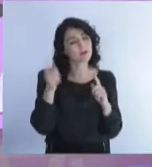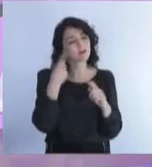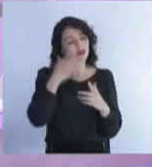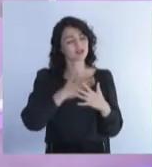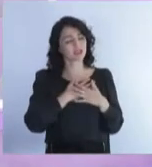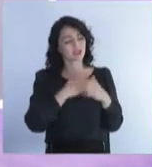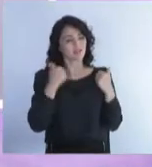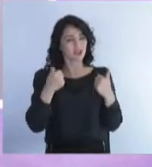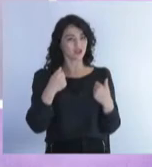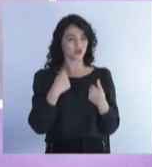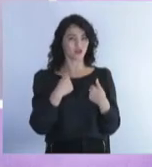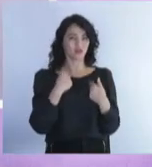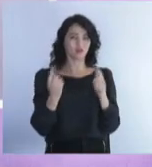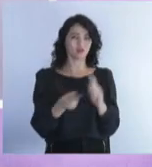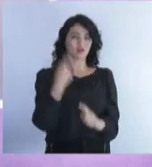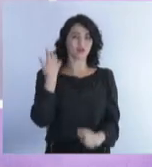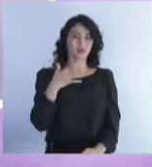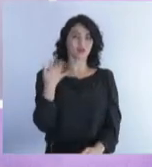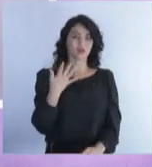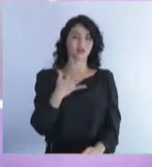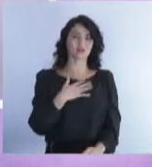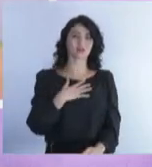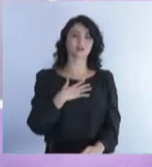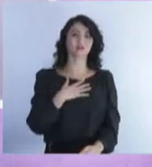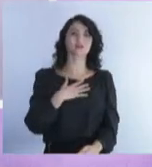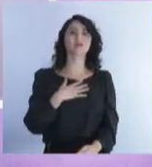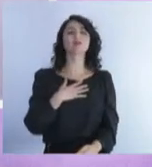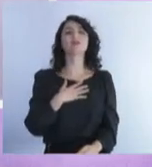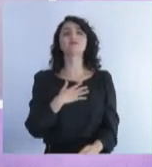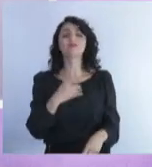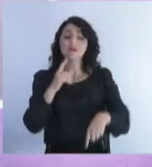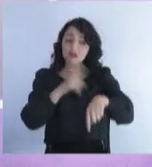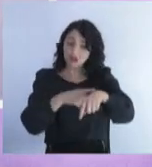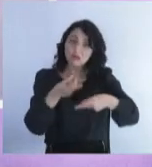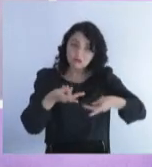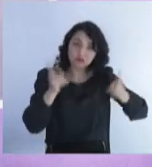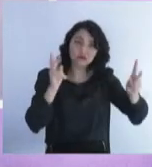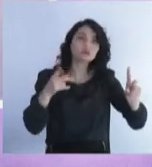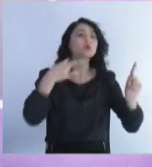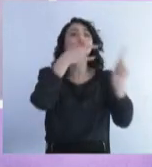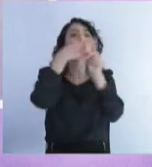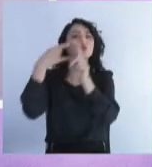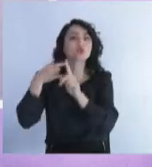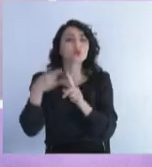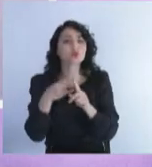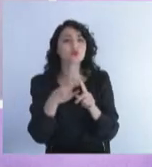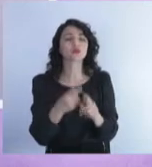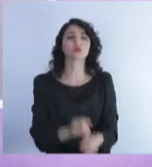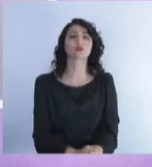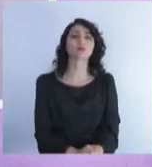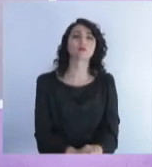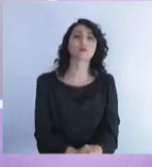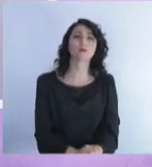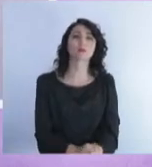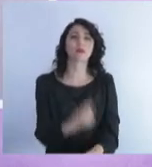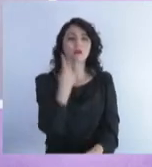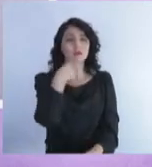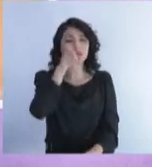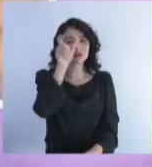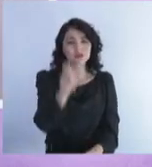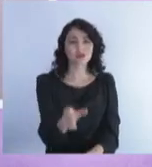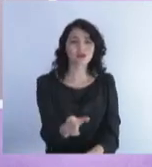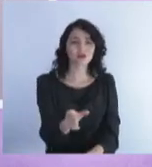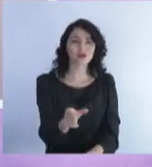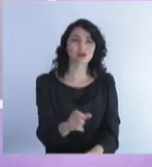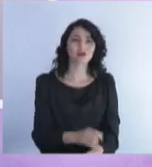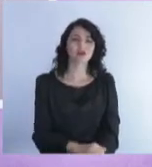well-being, taking time between Zoom calls or whatever screen you're facing to